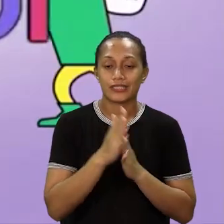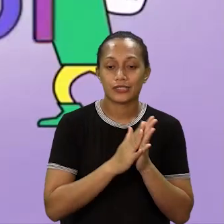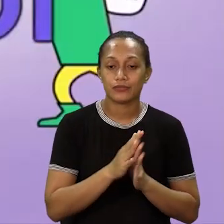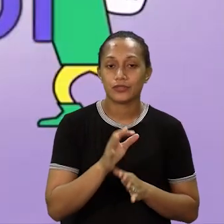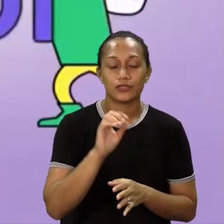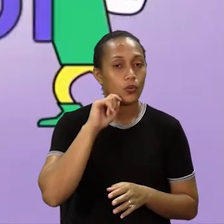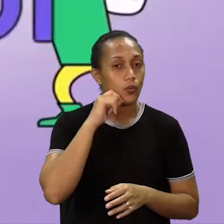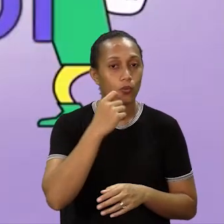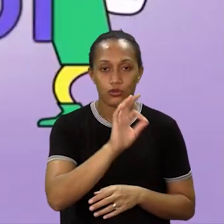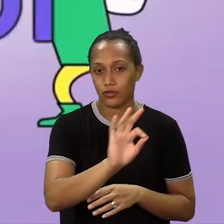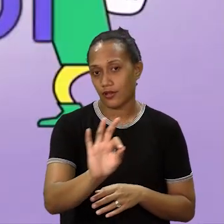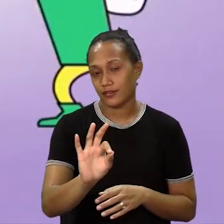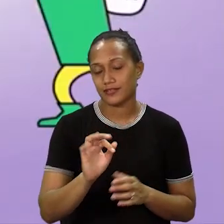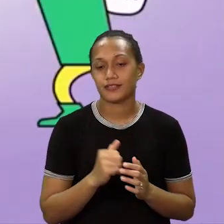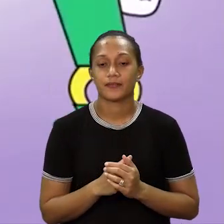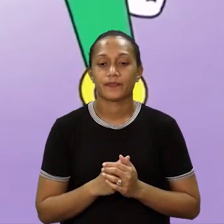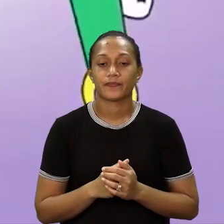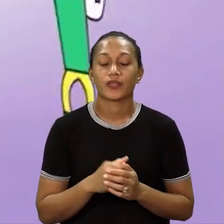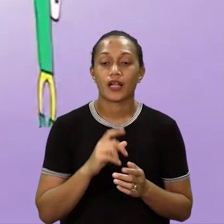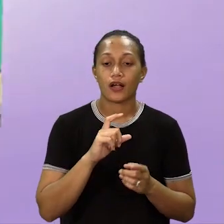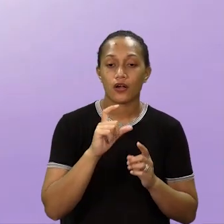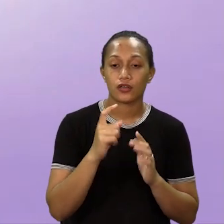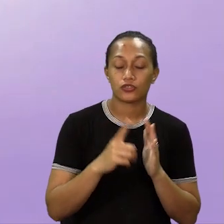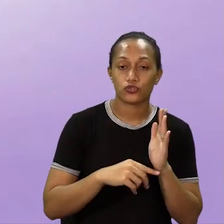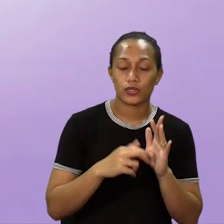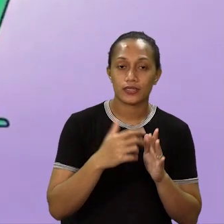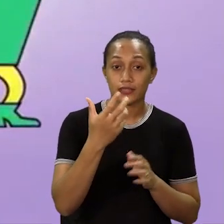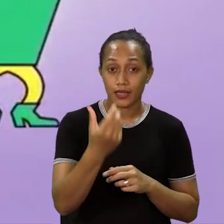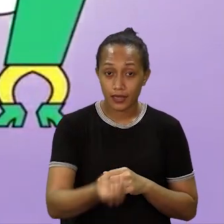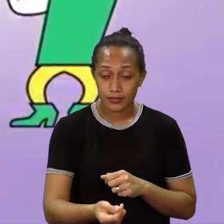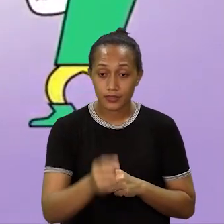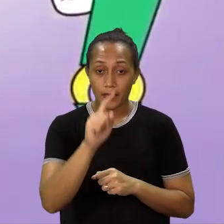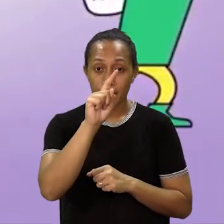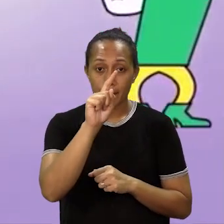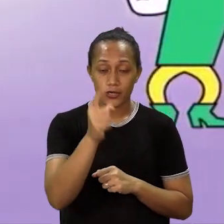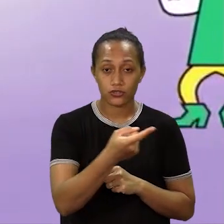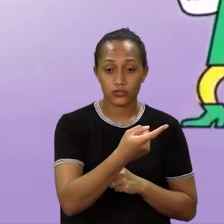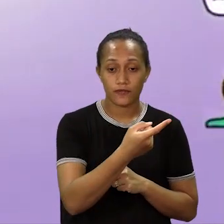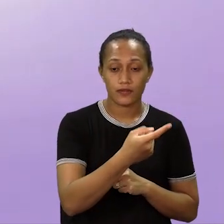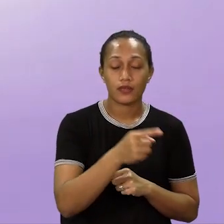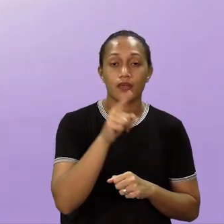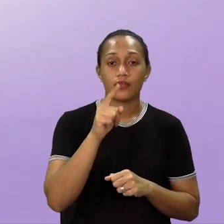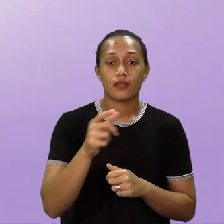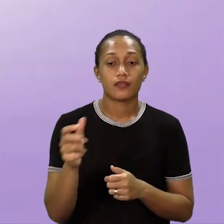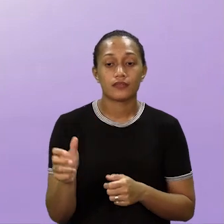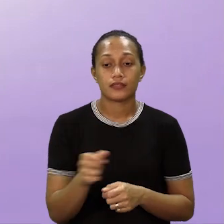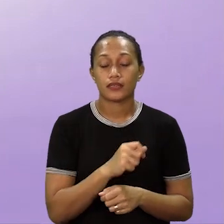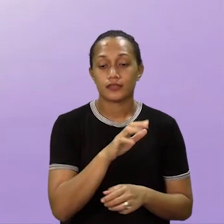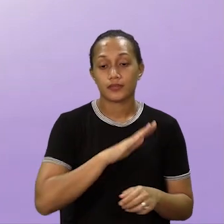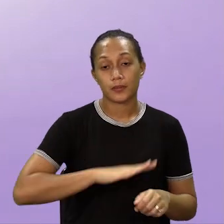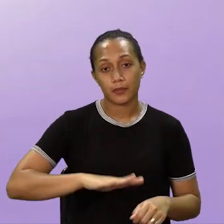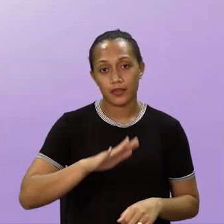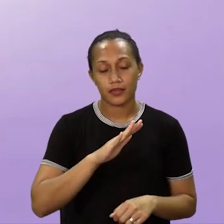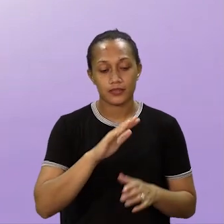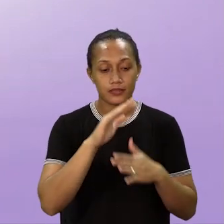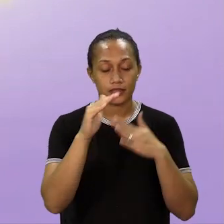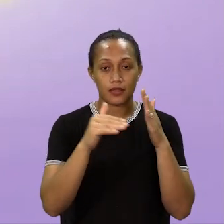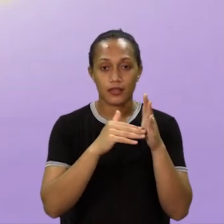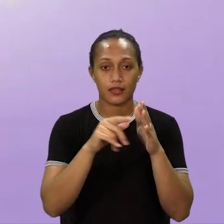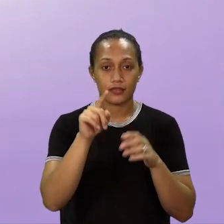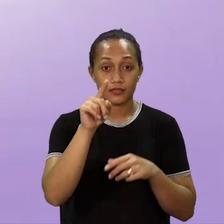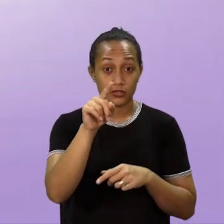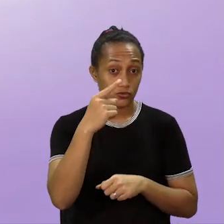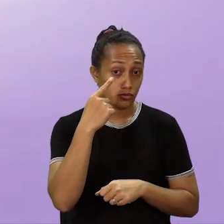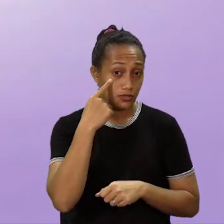cannot. Won't means will not. A contraction has an